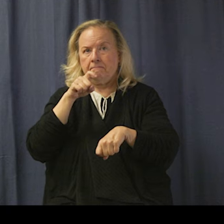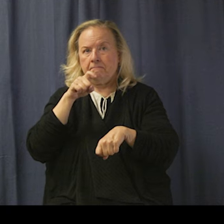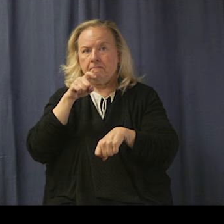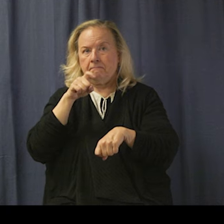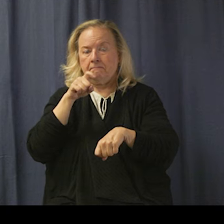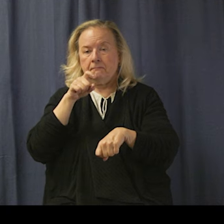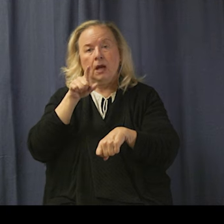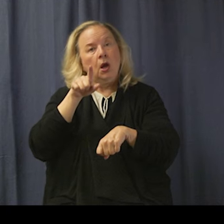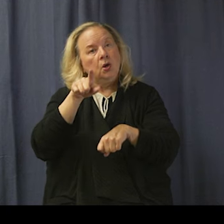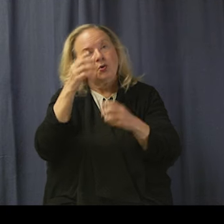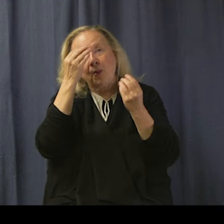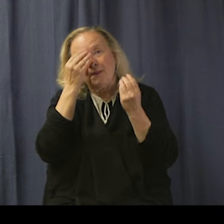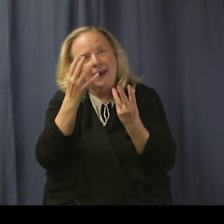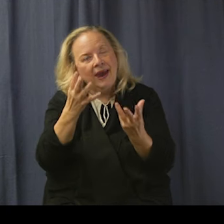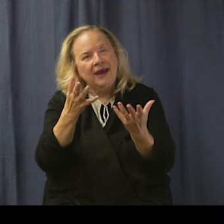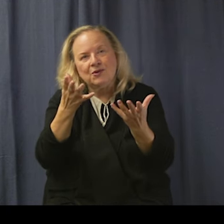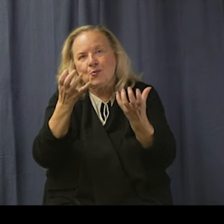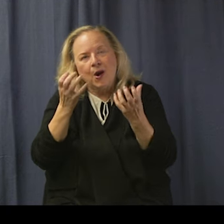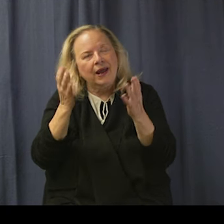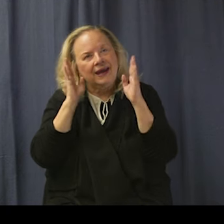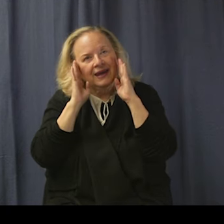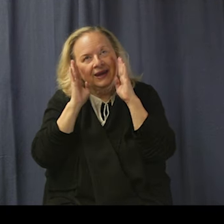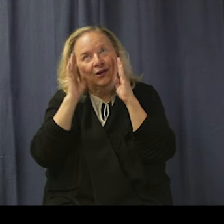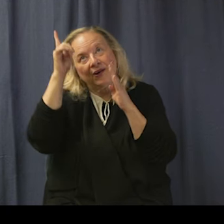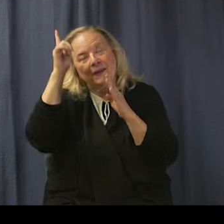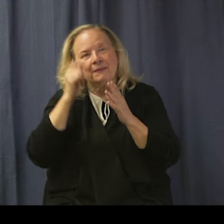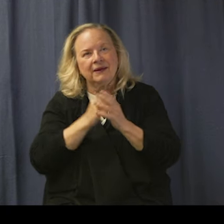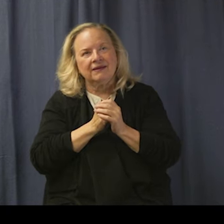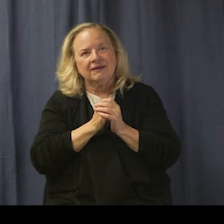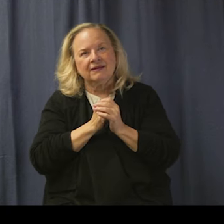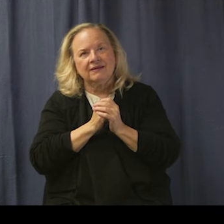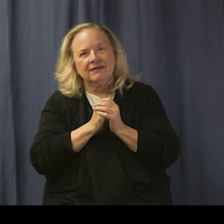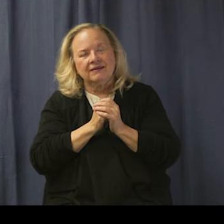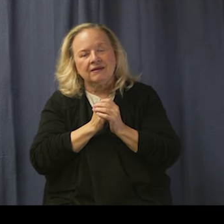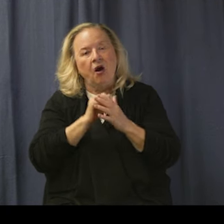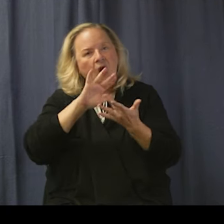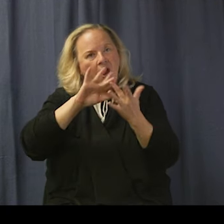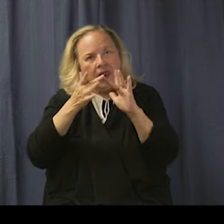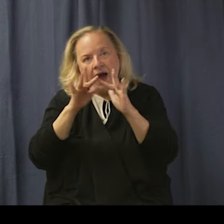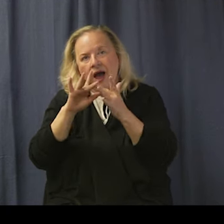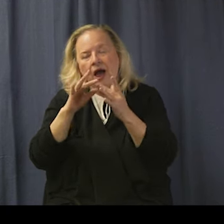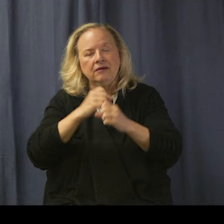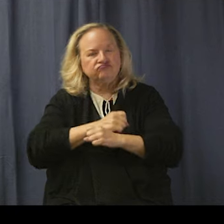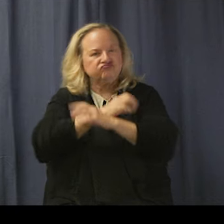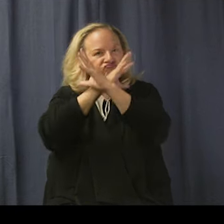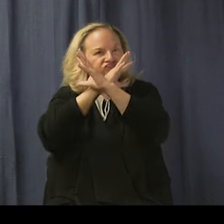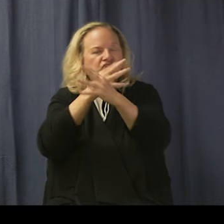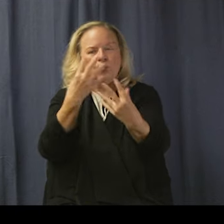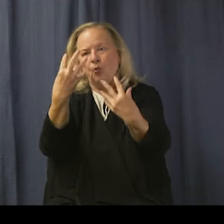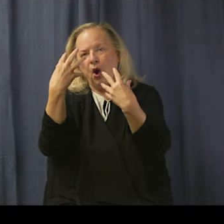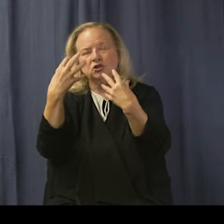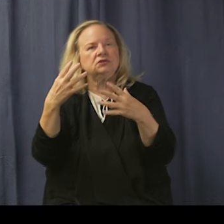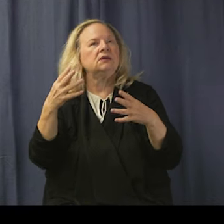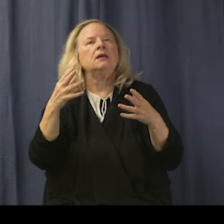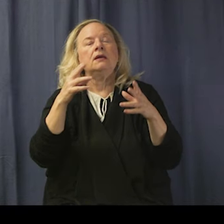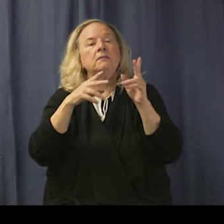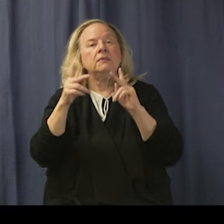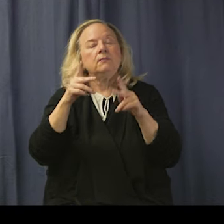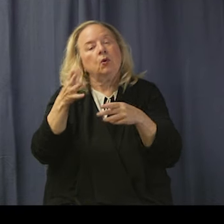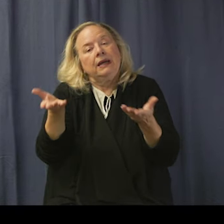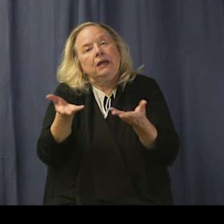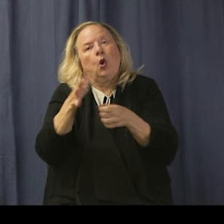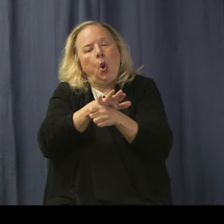your obedient servants who are here, especially all those online that are watching from all over the world. But for the locals here, I have a